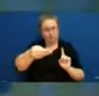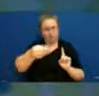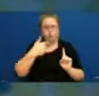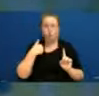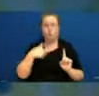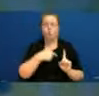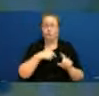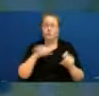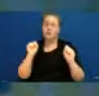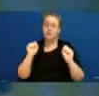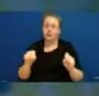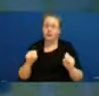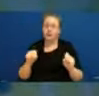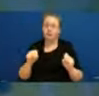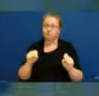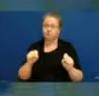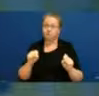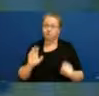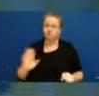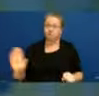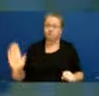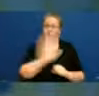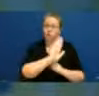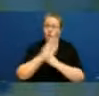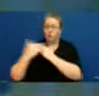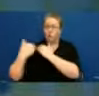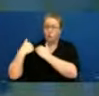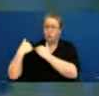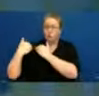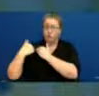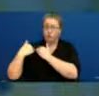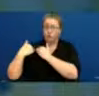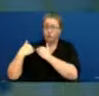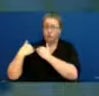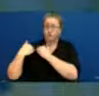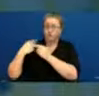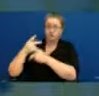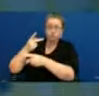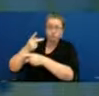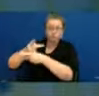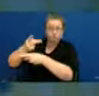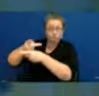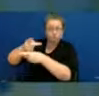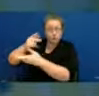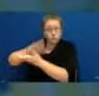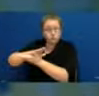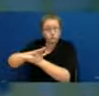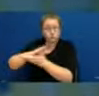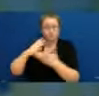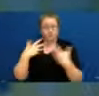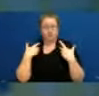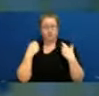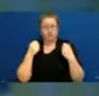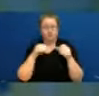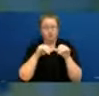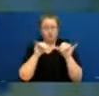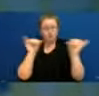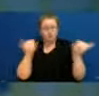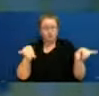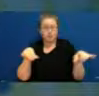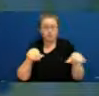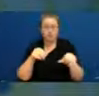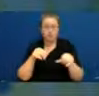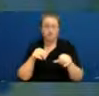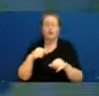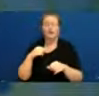in our hands to do. It's in our hands to keep our schools open, to keep our health system open. We